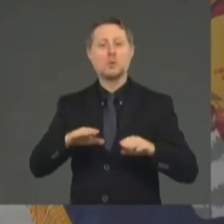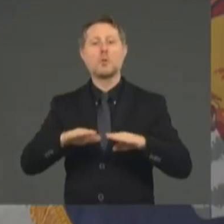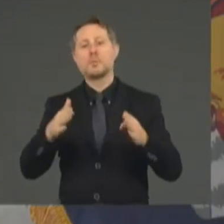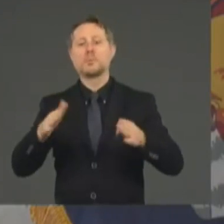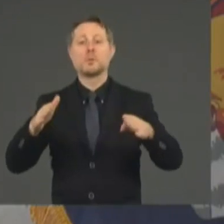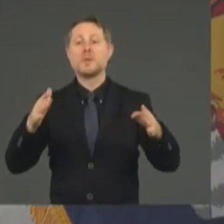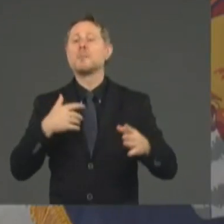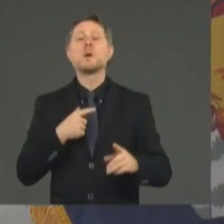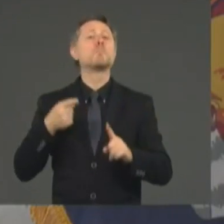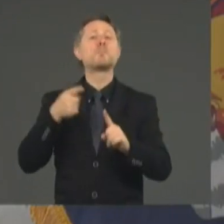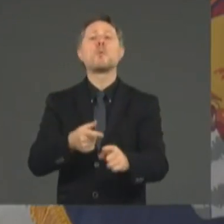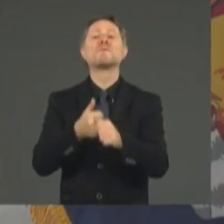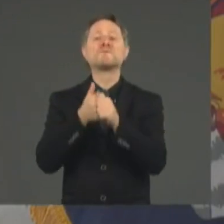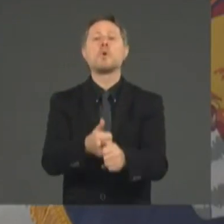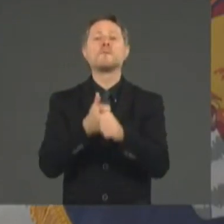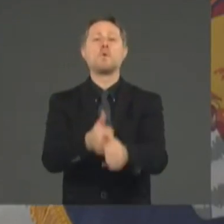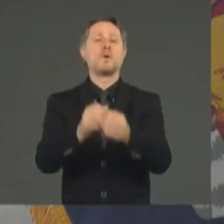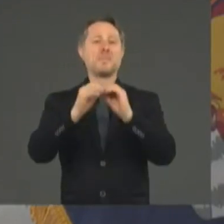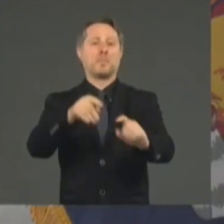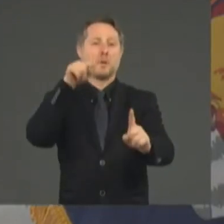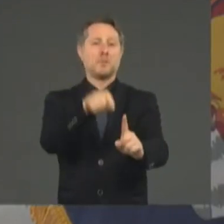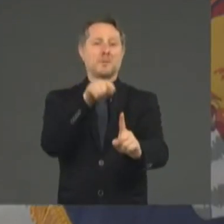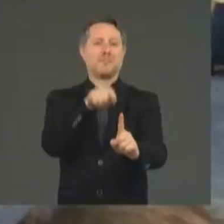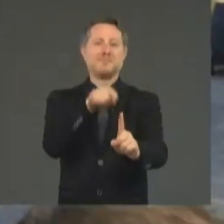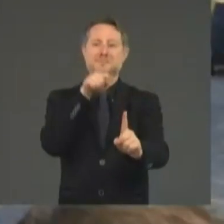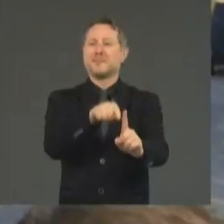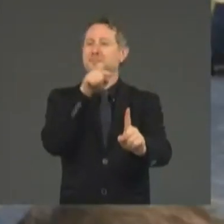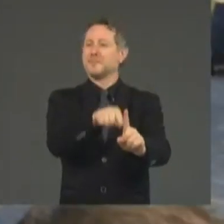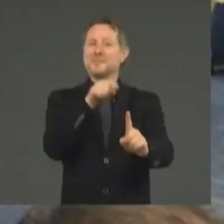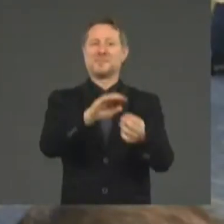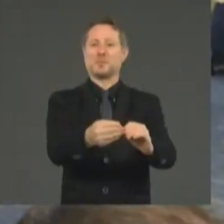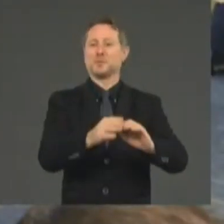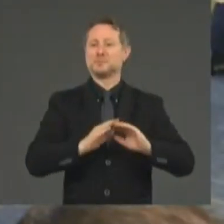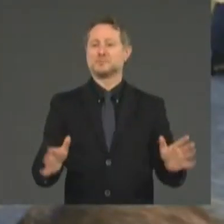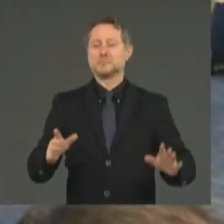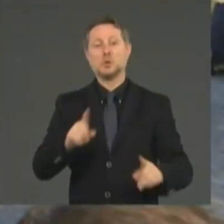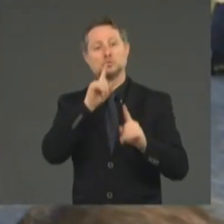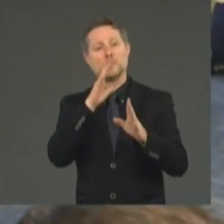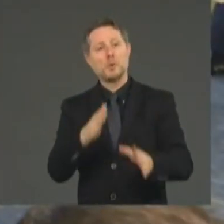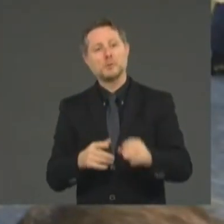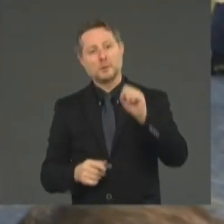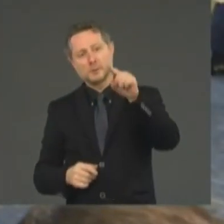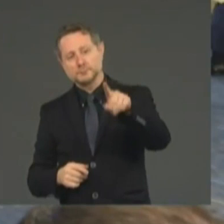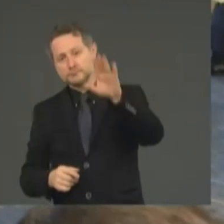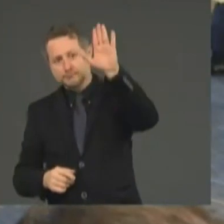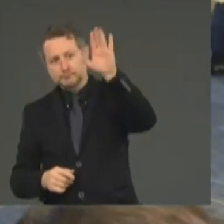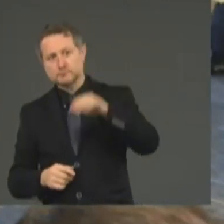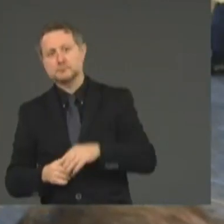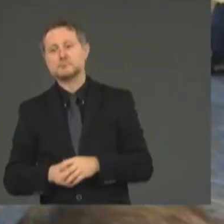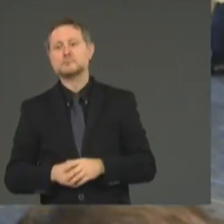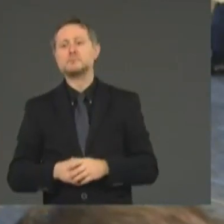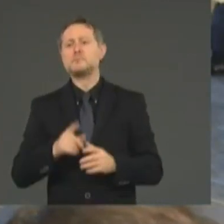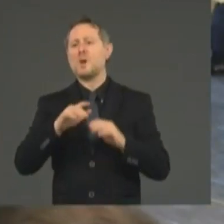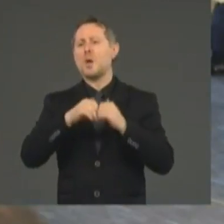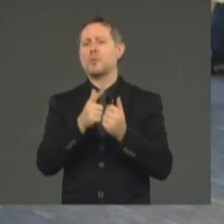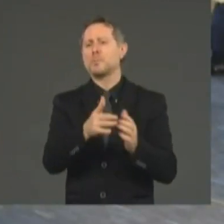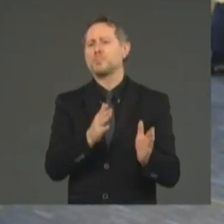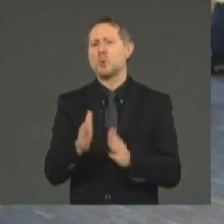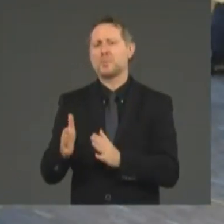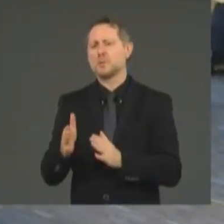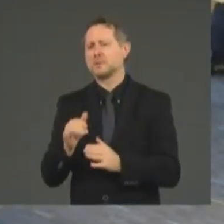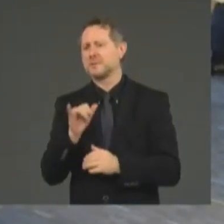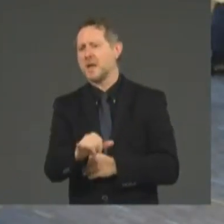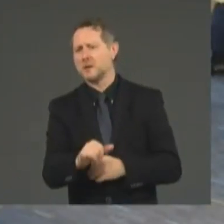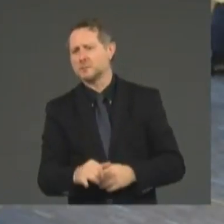it on the numbers. Let's keep it on the facts is all I'm saying. County breakdown, posting the county breakdown? When you break